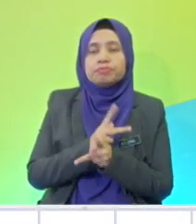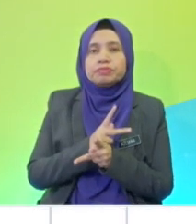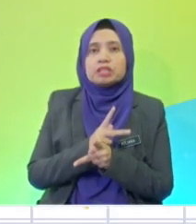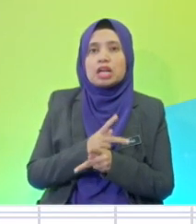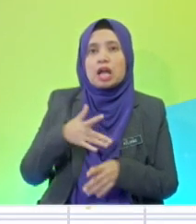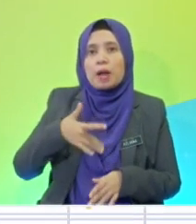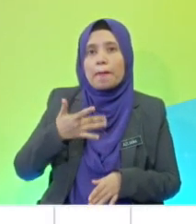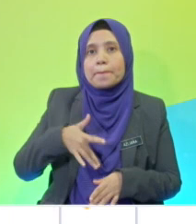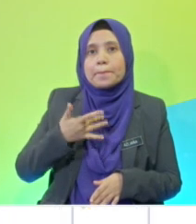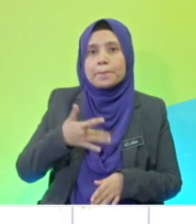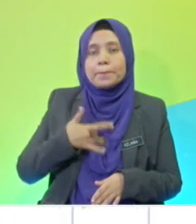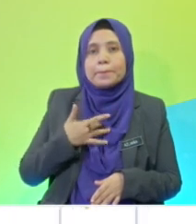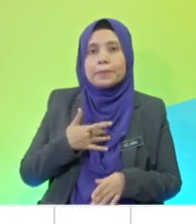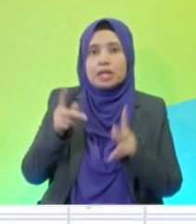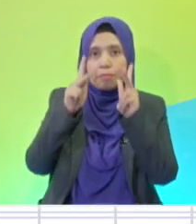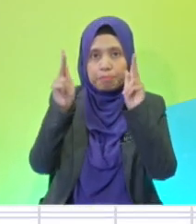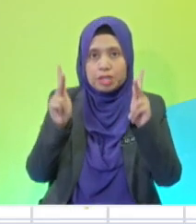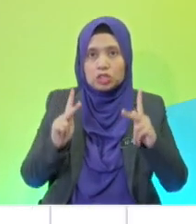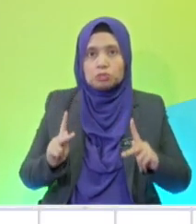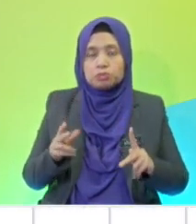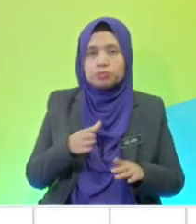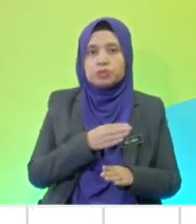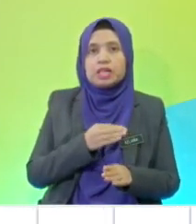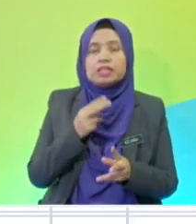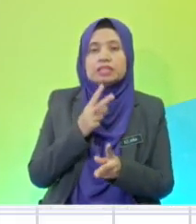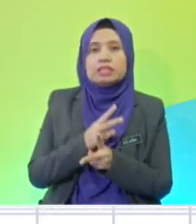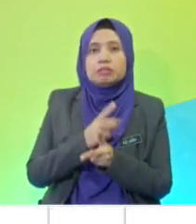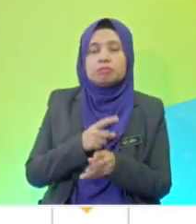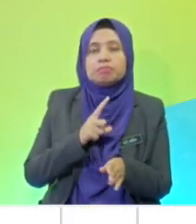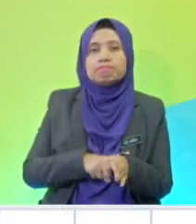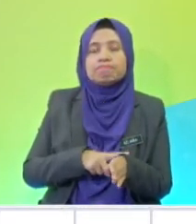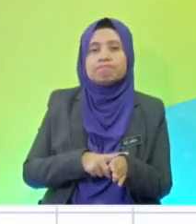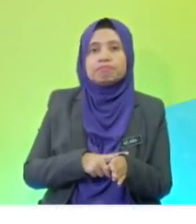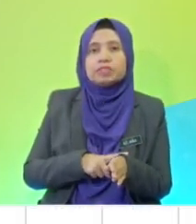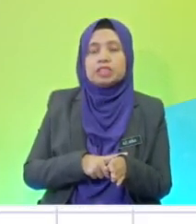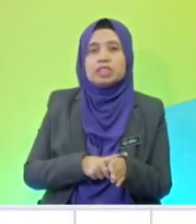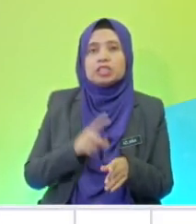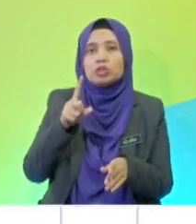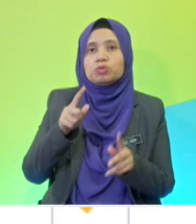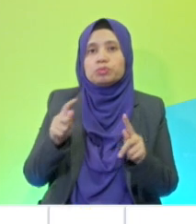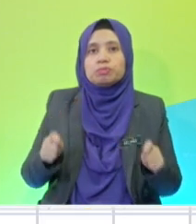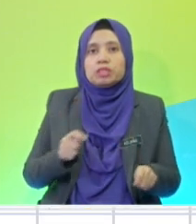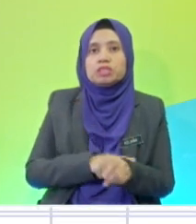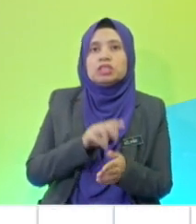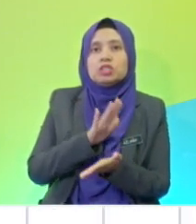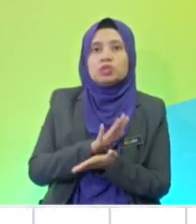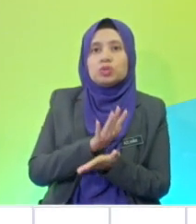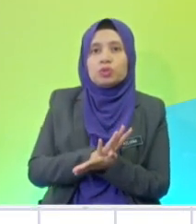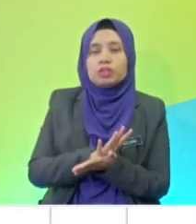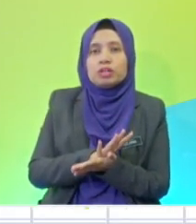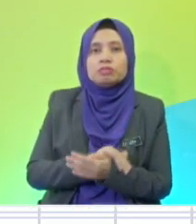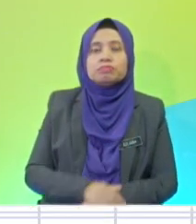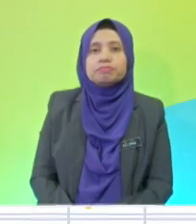capsule, Okay. and I want to bury it in somewhere in my school compound. Oh, she wants to bury in her school Wow. compound. Okay, she